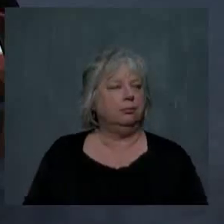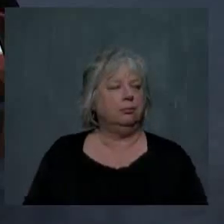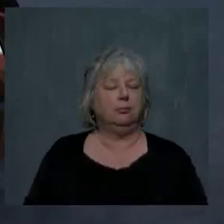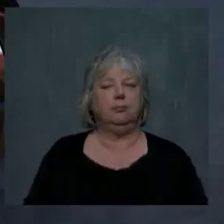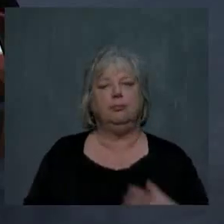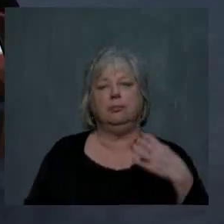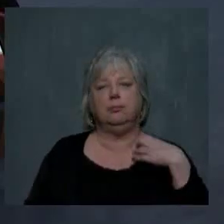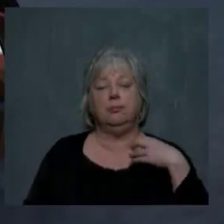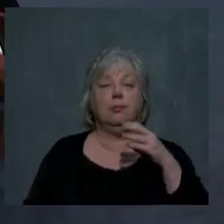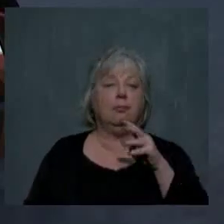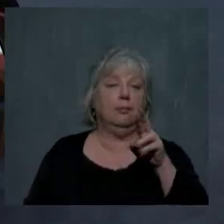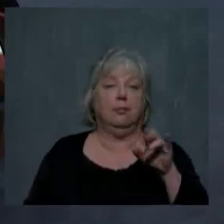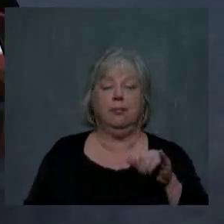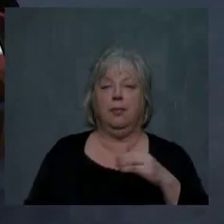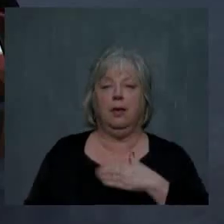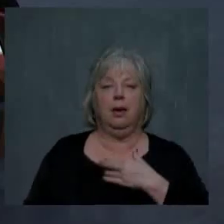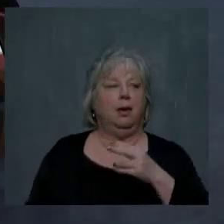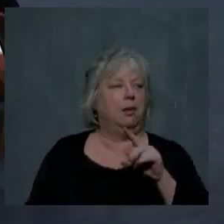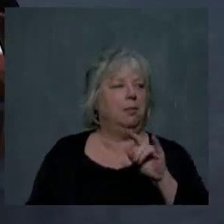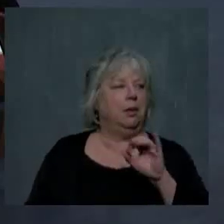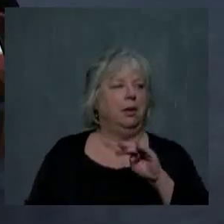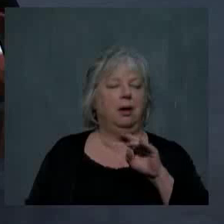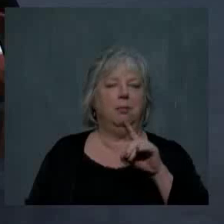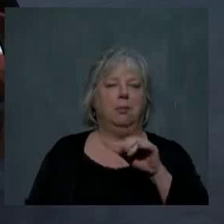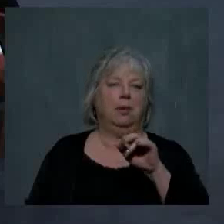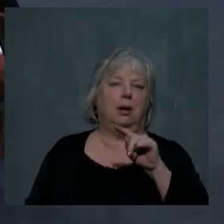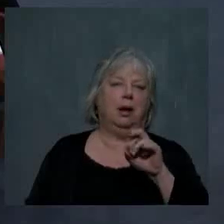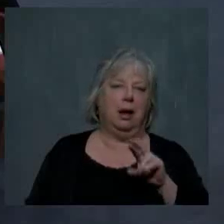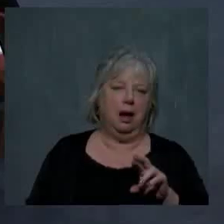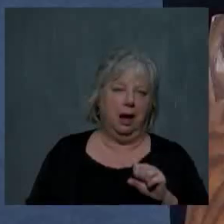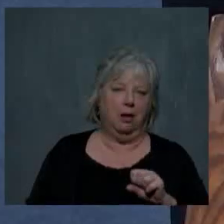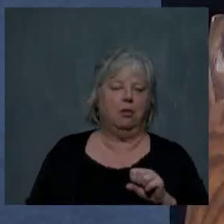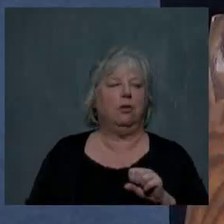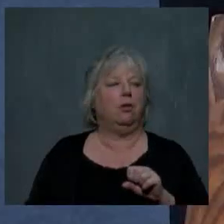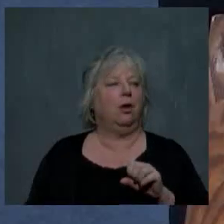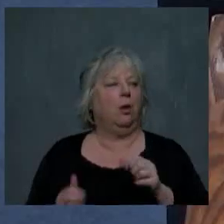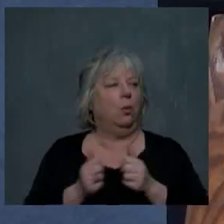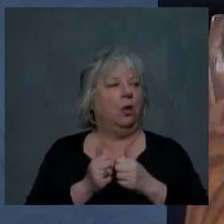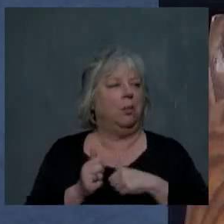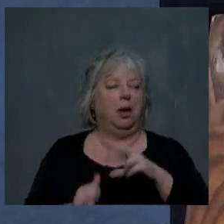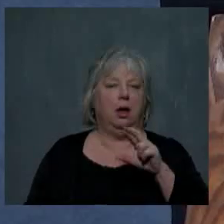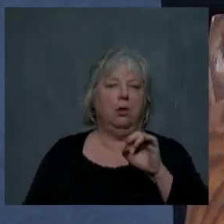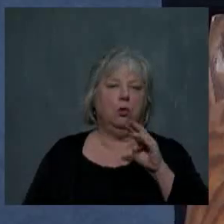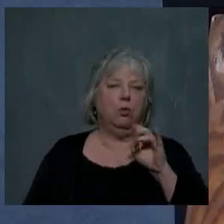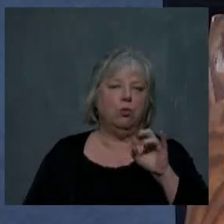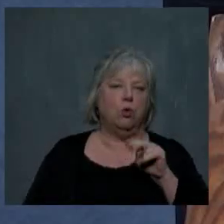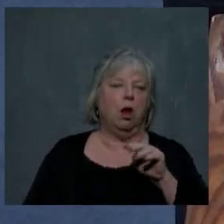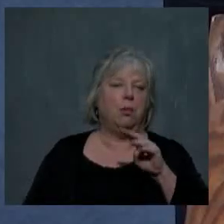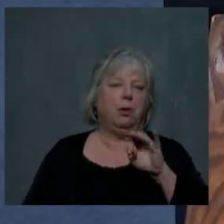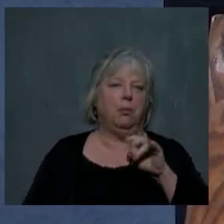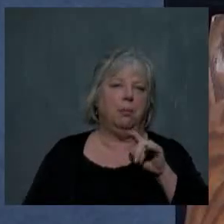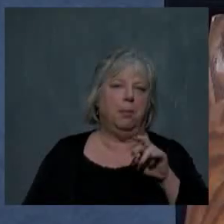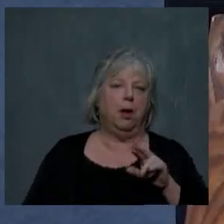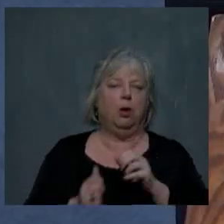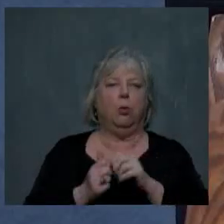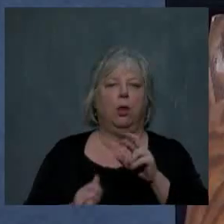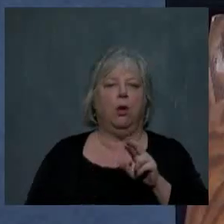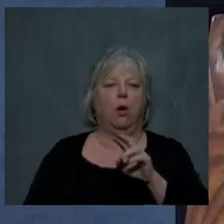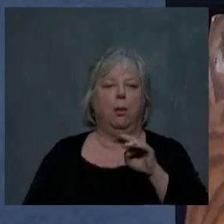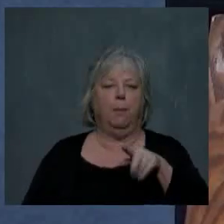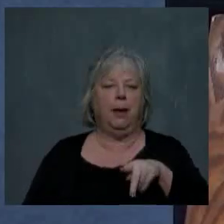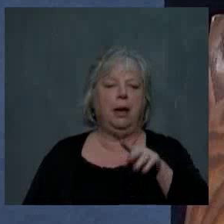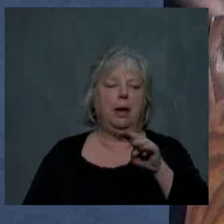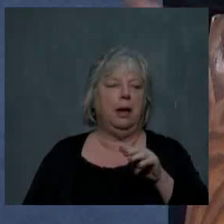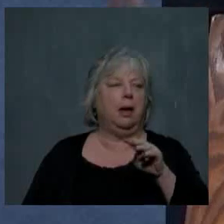Chairman Barry, Commissioners, my name is Tim Daters with White Daters and Associates. With me is Robin Miller with RPM Realty Group. I think